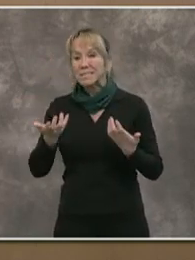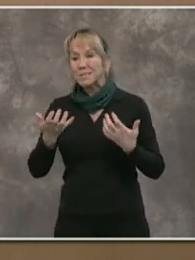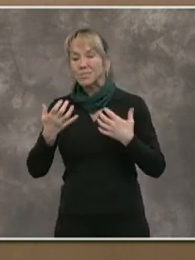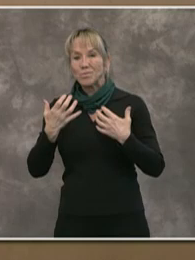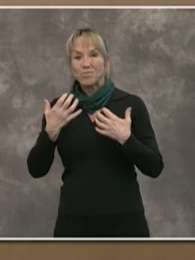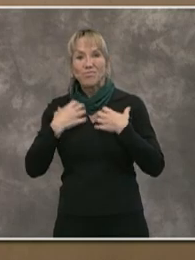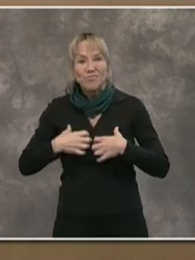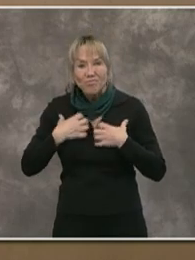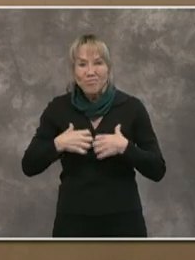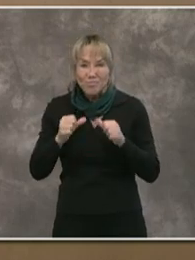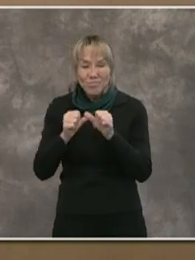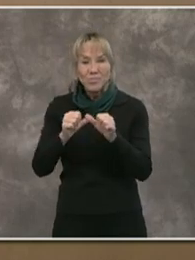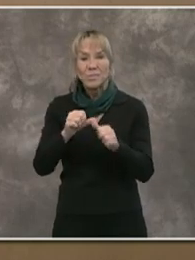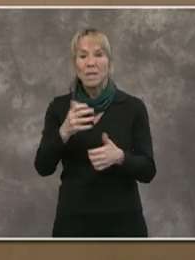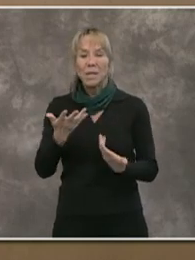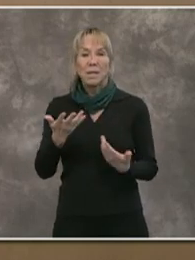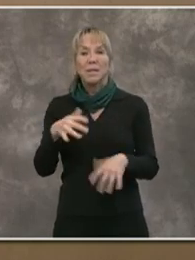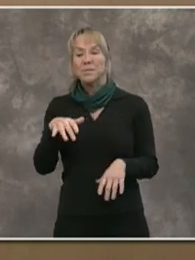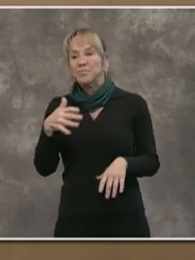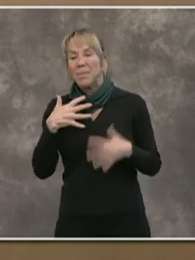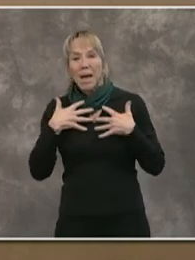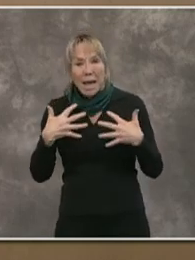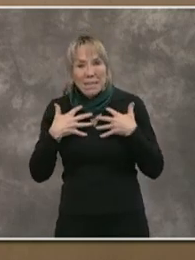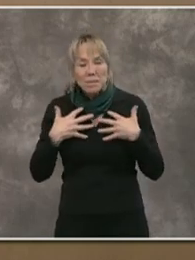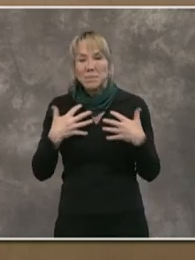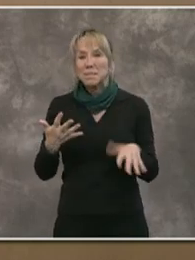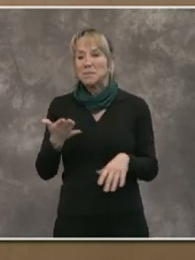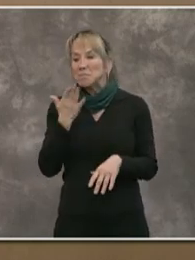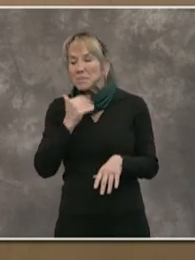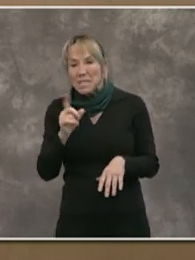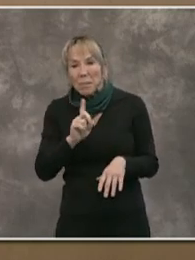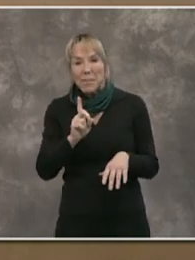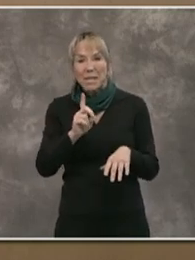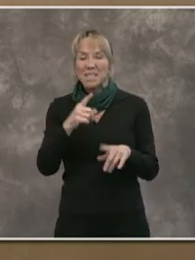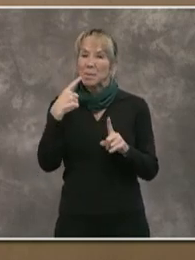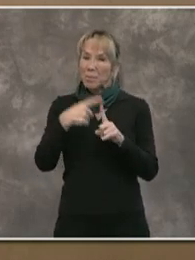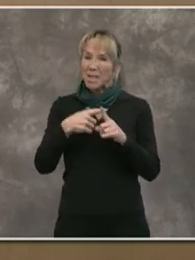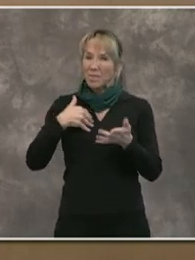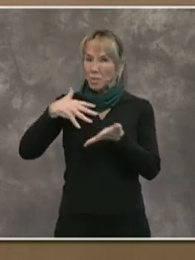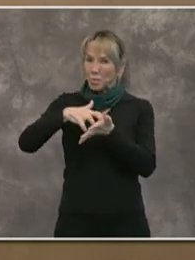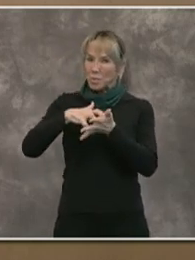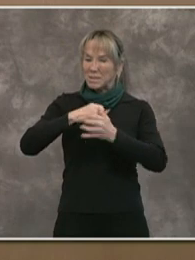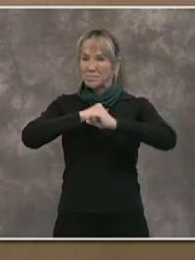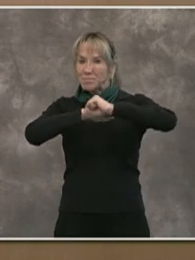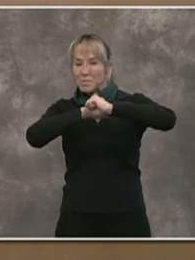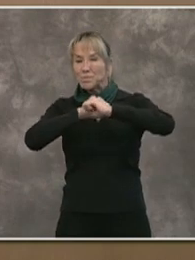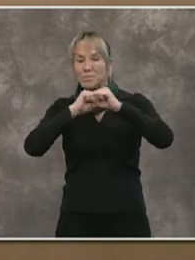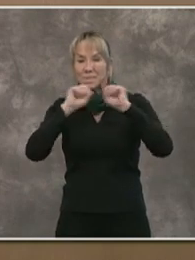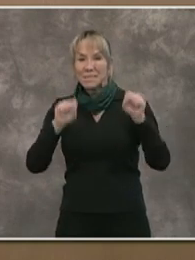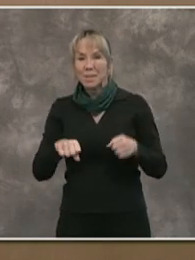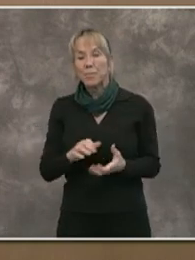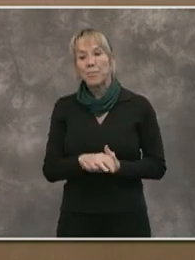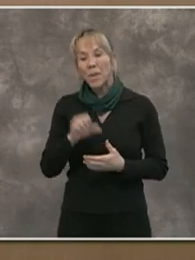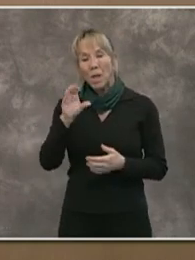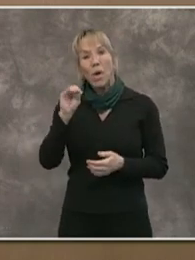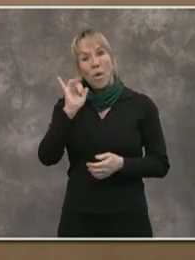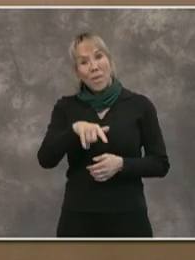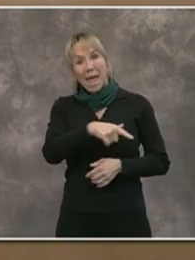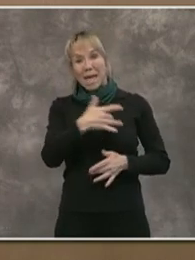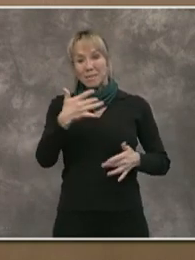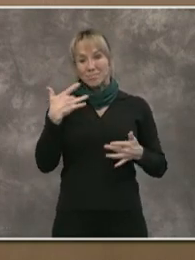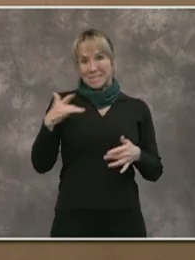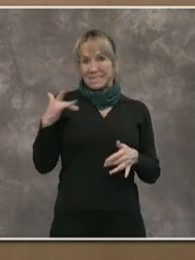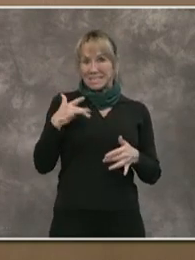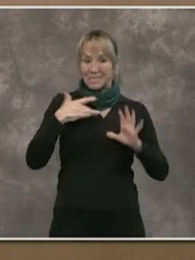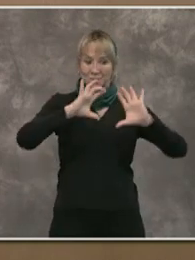and diabetes, as well as compromised immune system. Our vulnerable populations matter, and